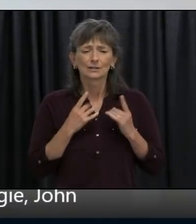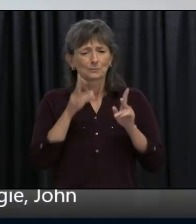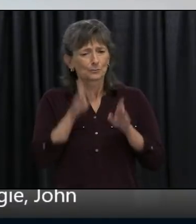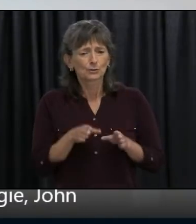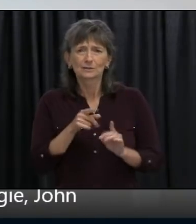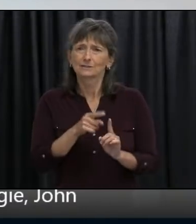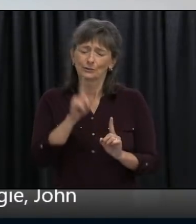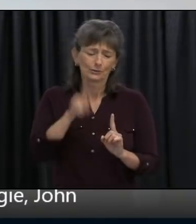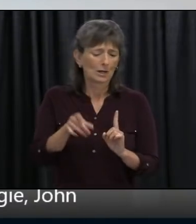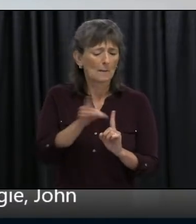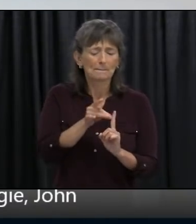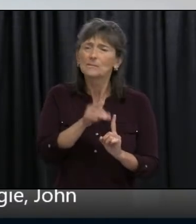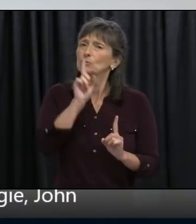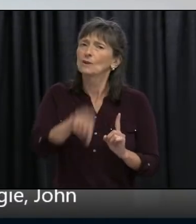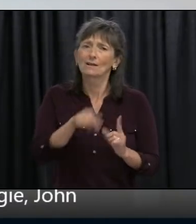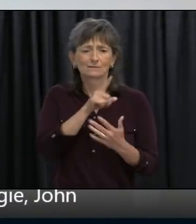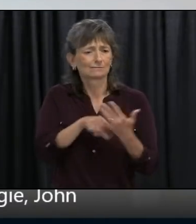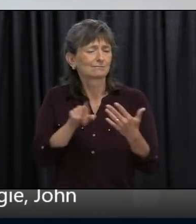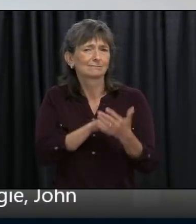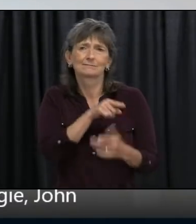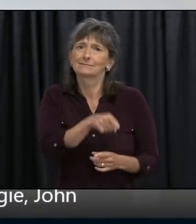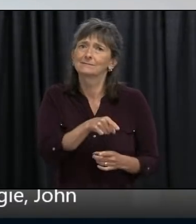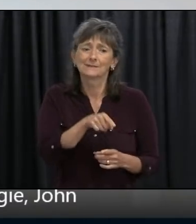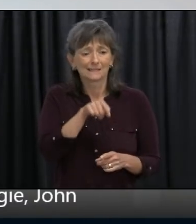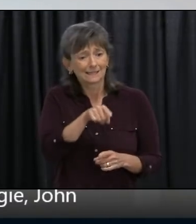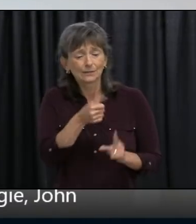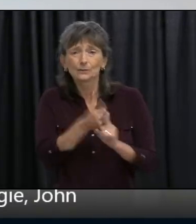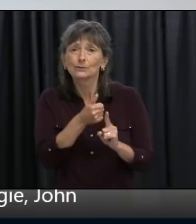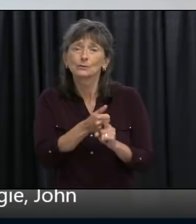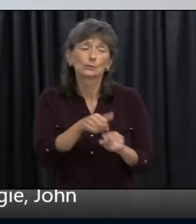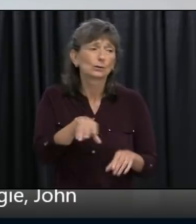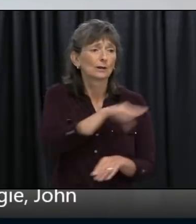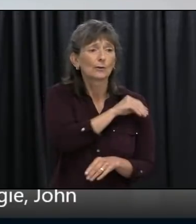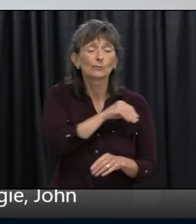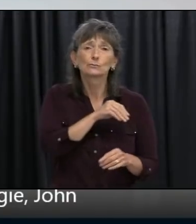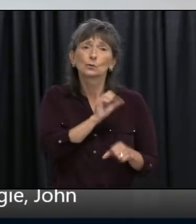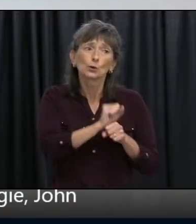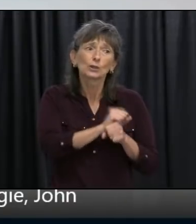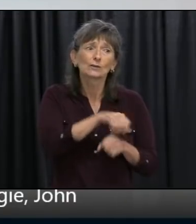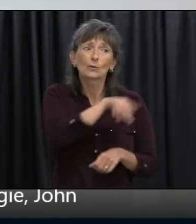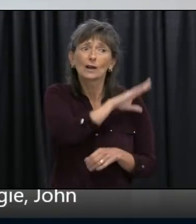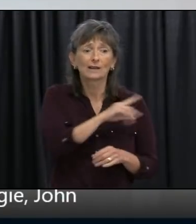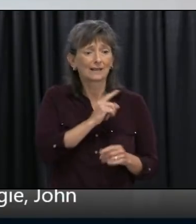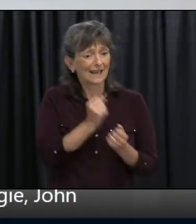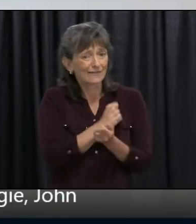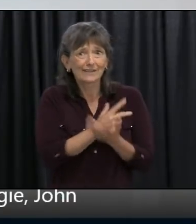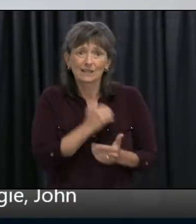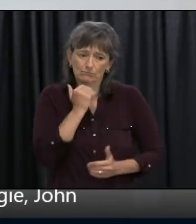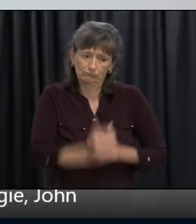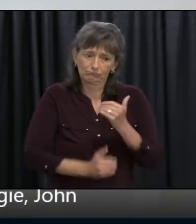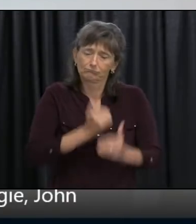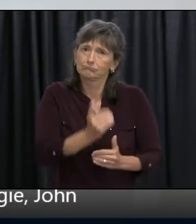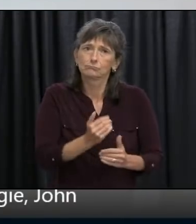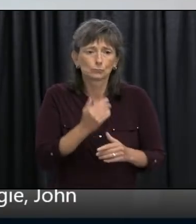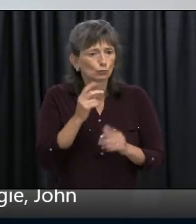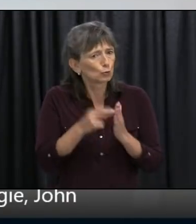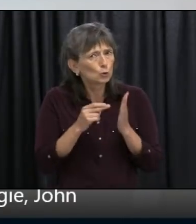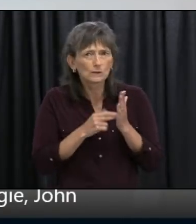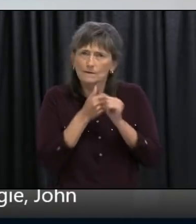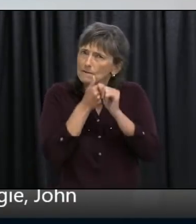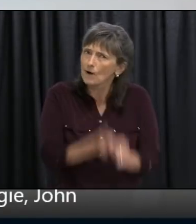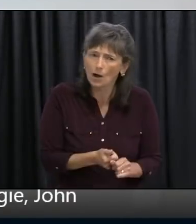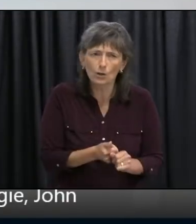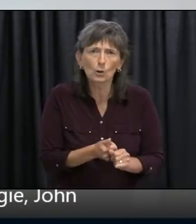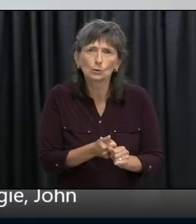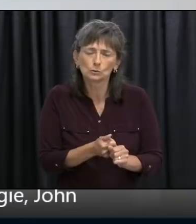had perfectly sound reasons for working away. He had done everything right when he came back, and